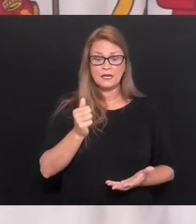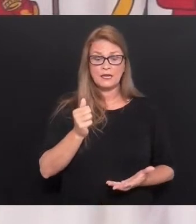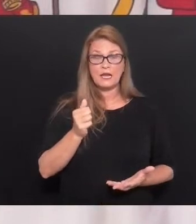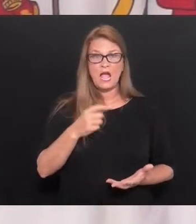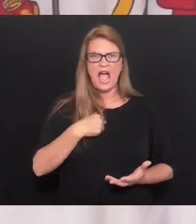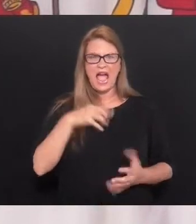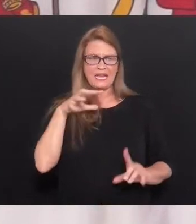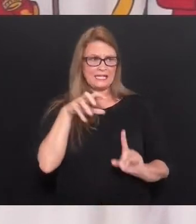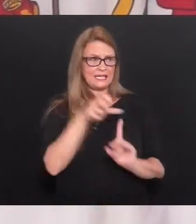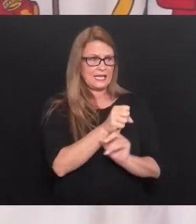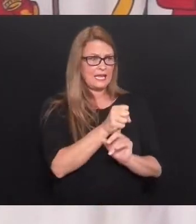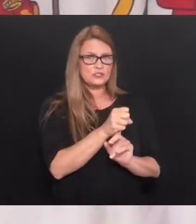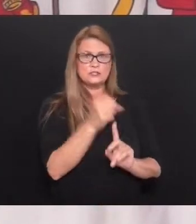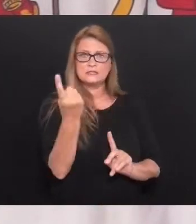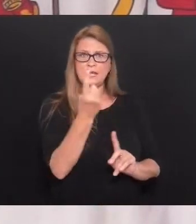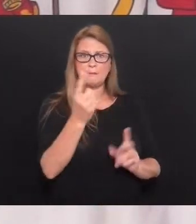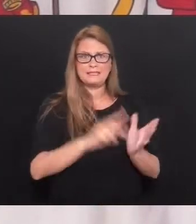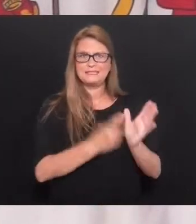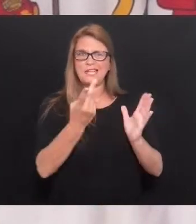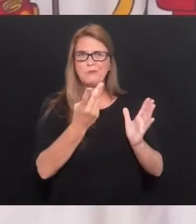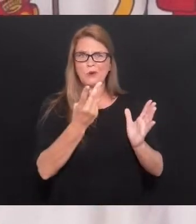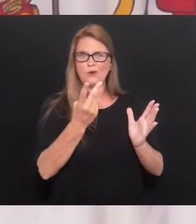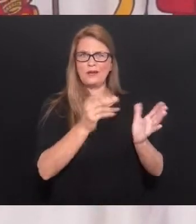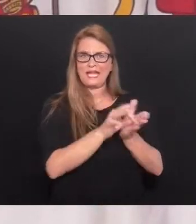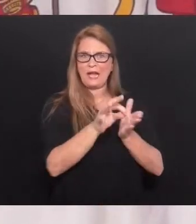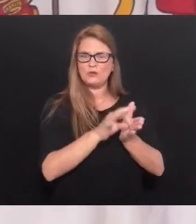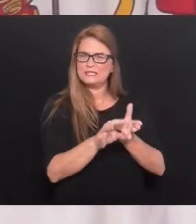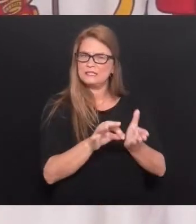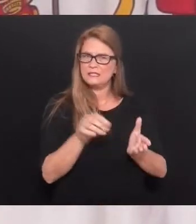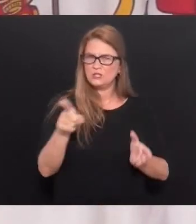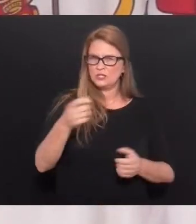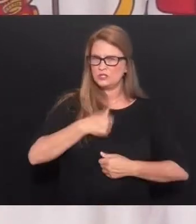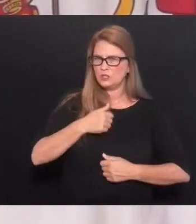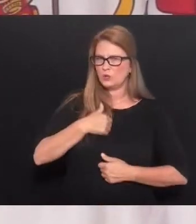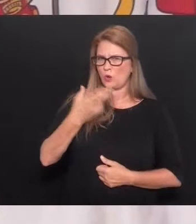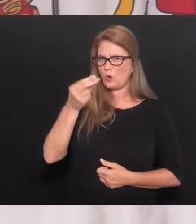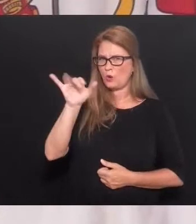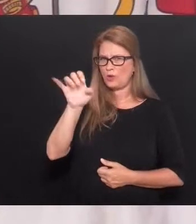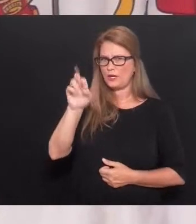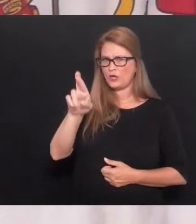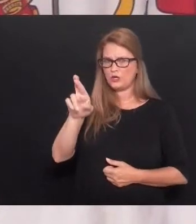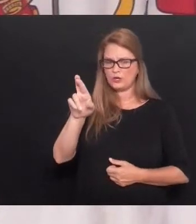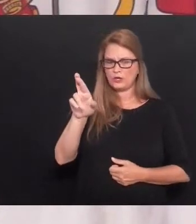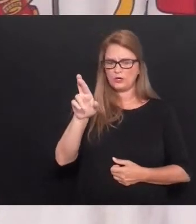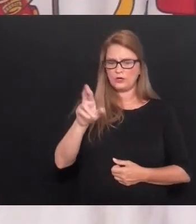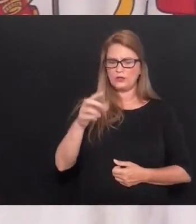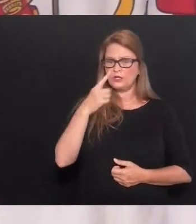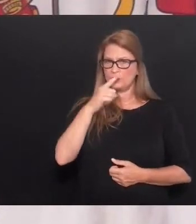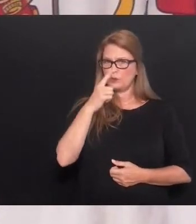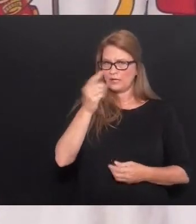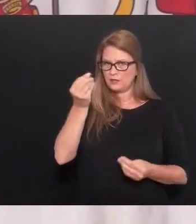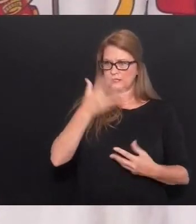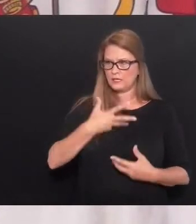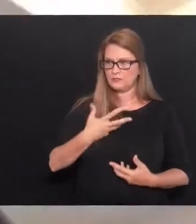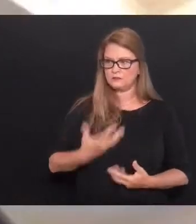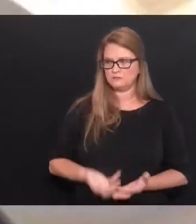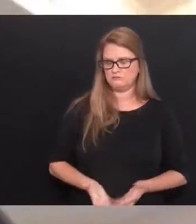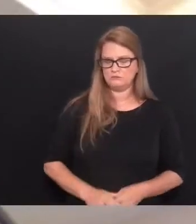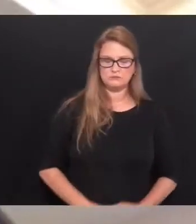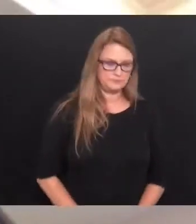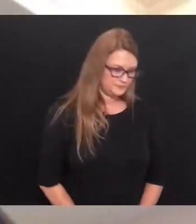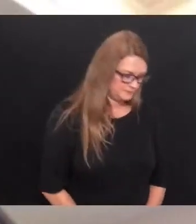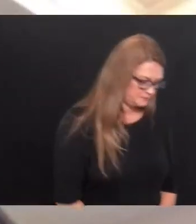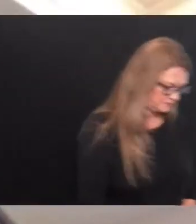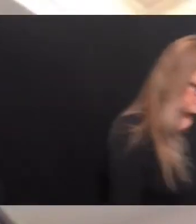counted. But, and so General, maybe you can take over and tell us more about that right now. Yes,